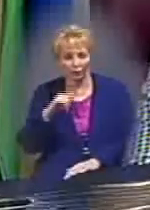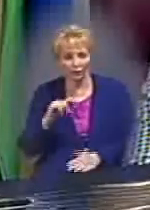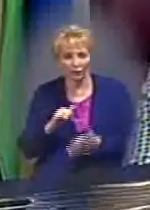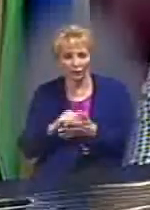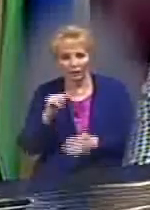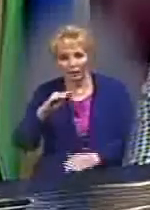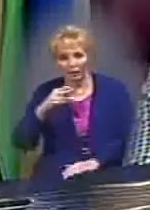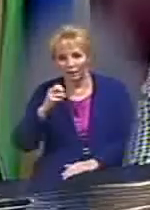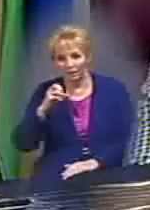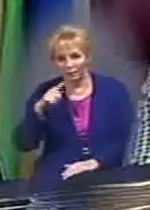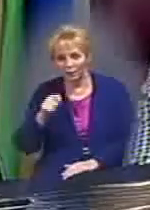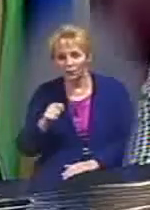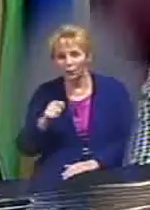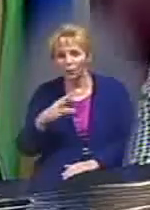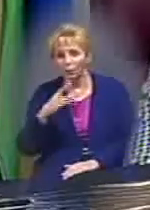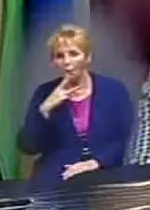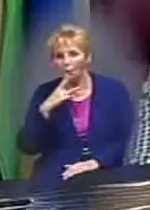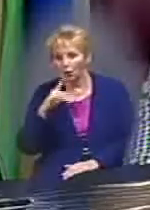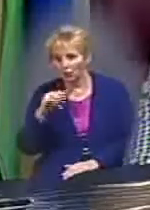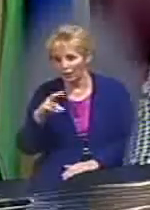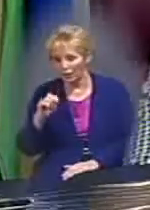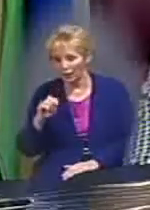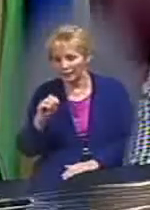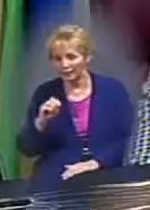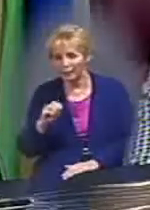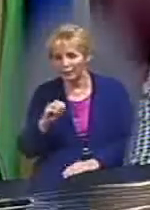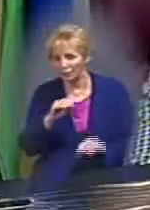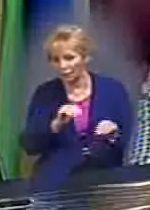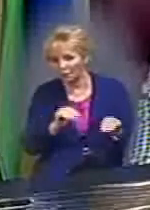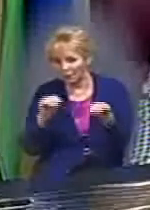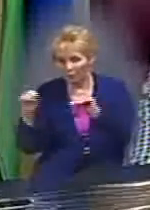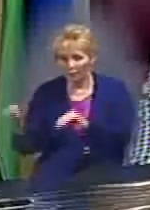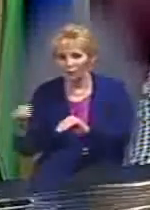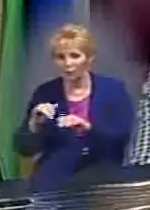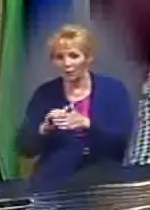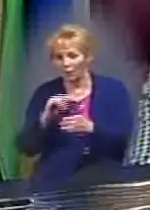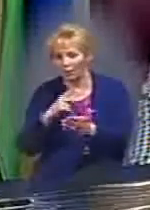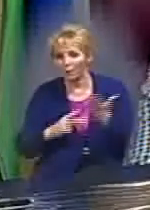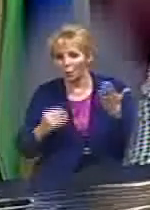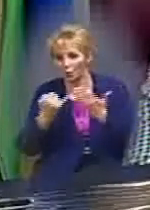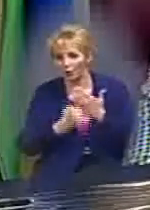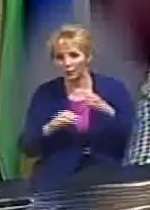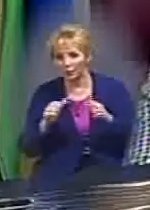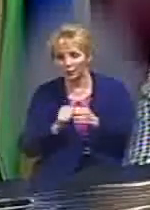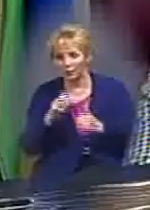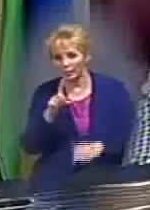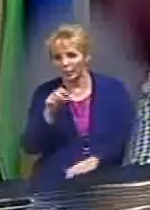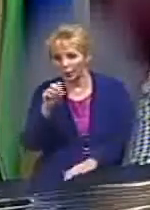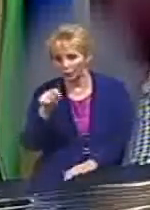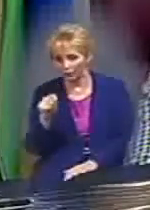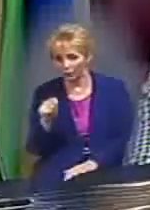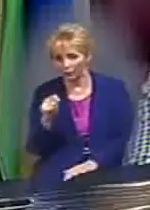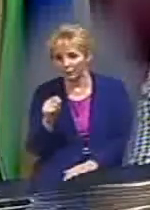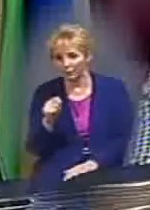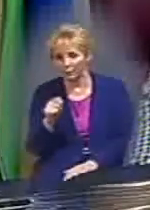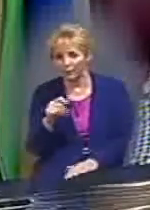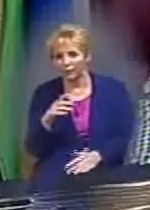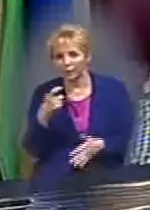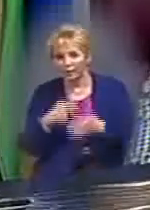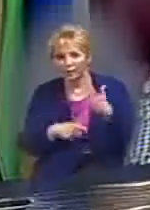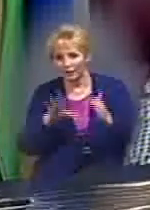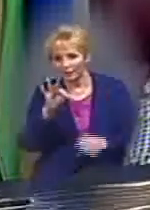Amherst Road waterline relocation, and that is a project being done with DOT. That is at a cost